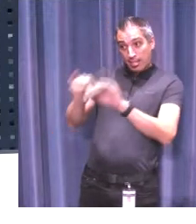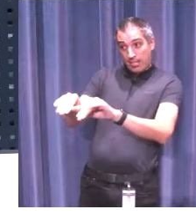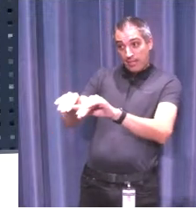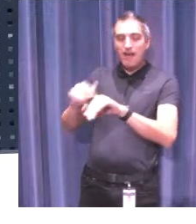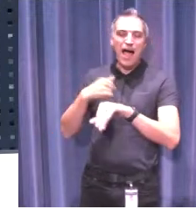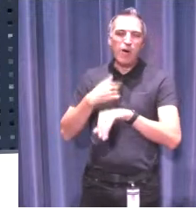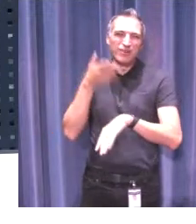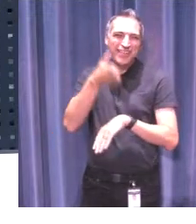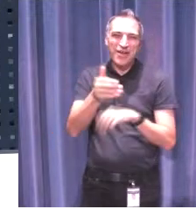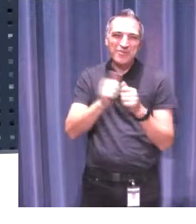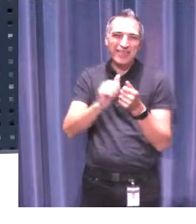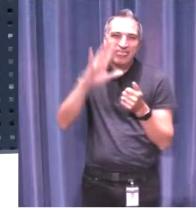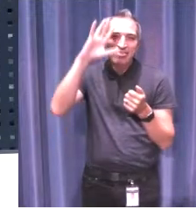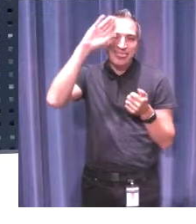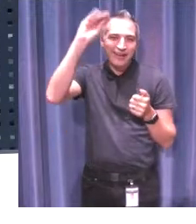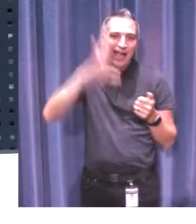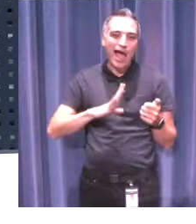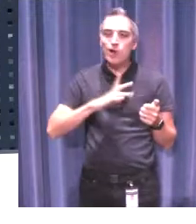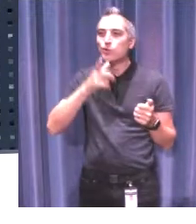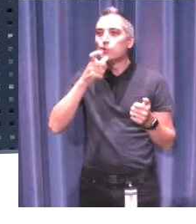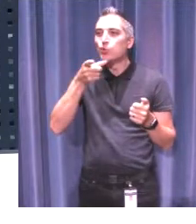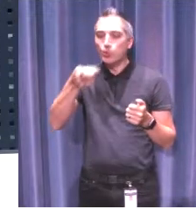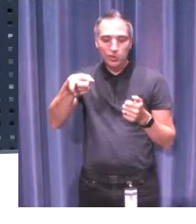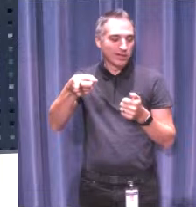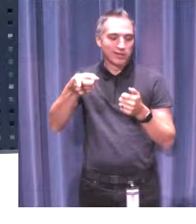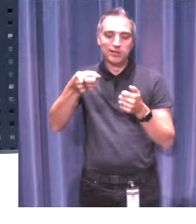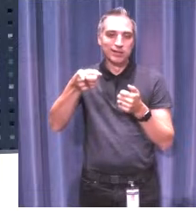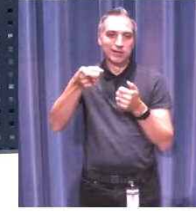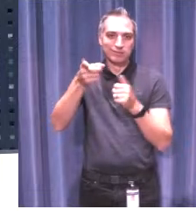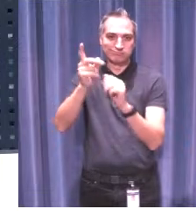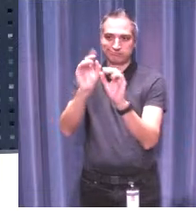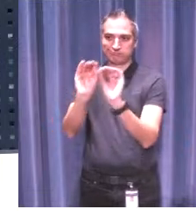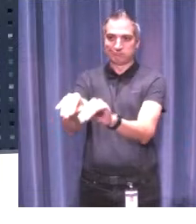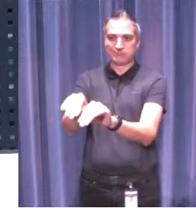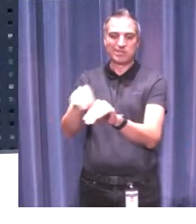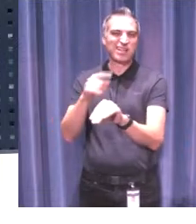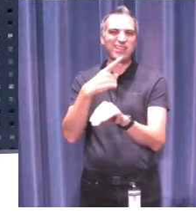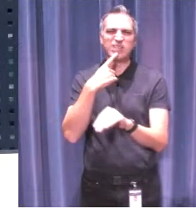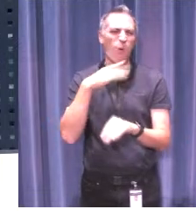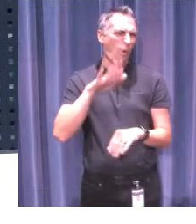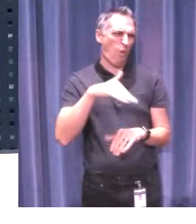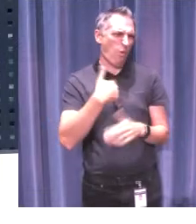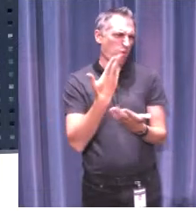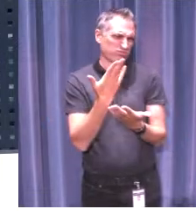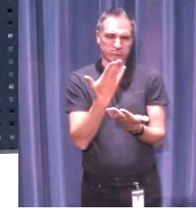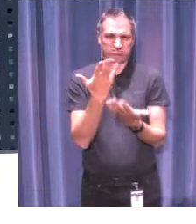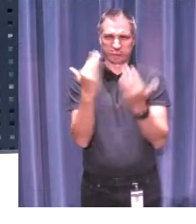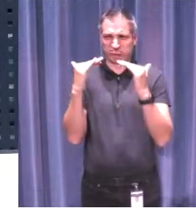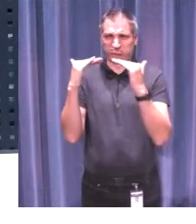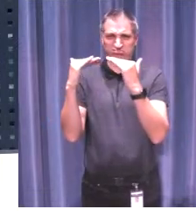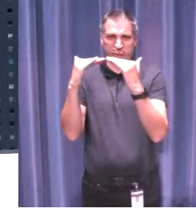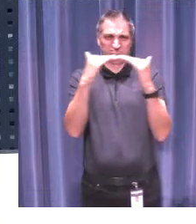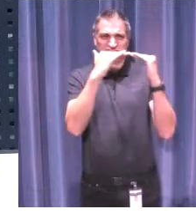there with the guys that were installing it, and they said this is as good as any college or university in